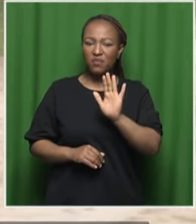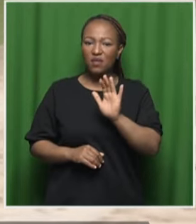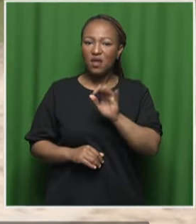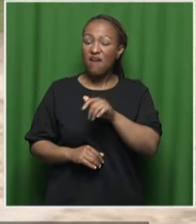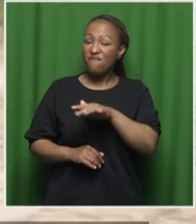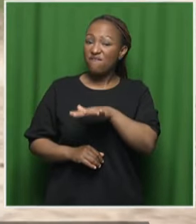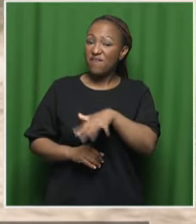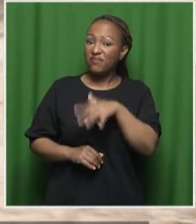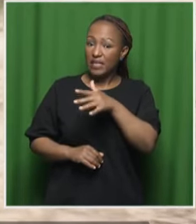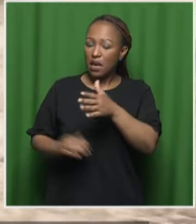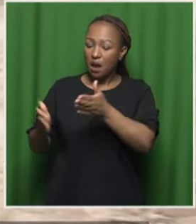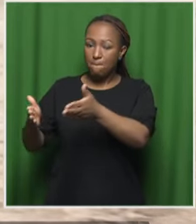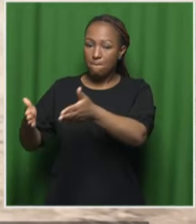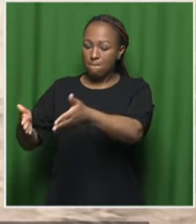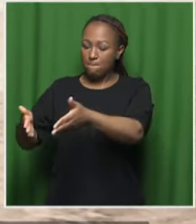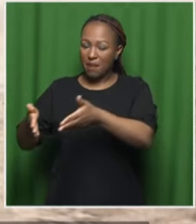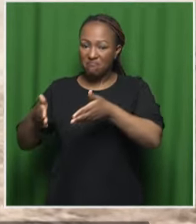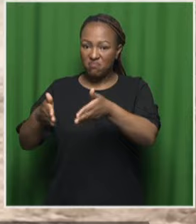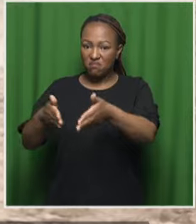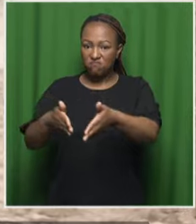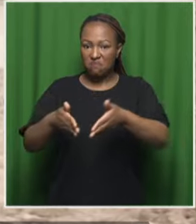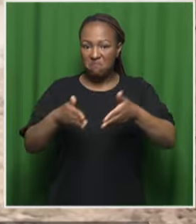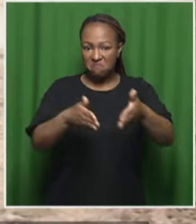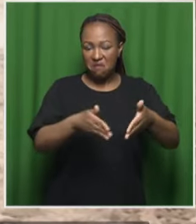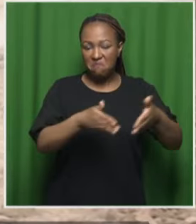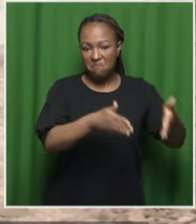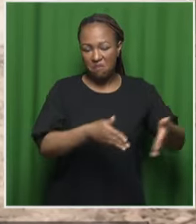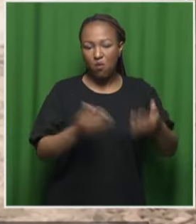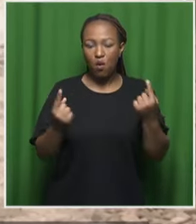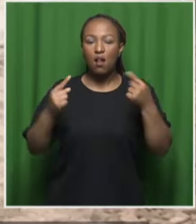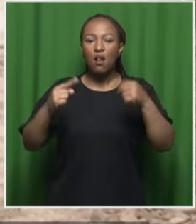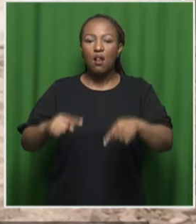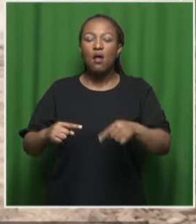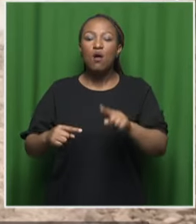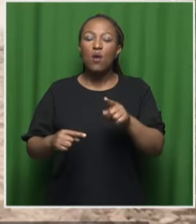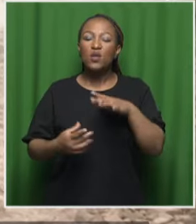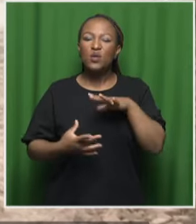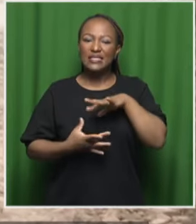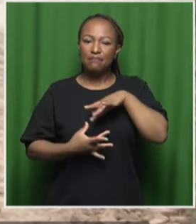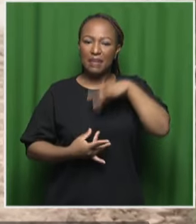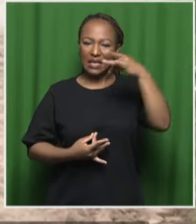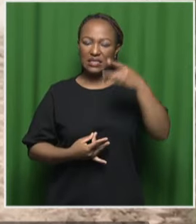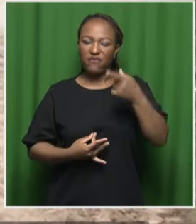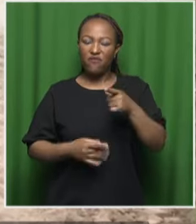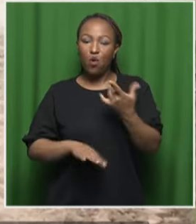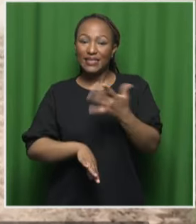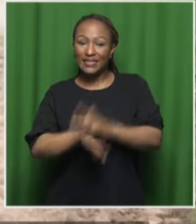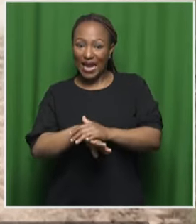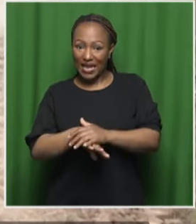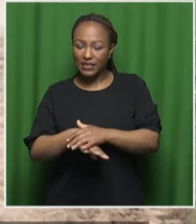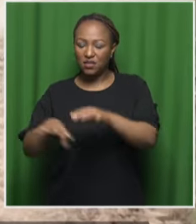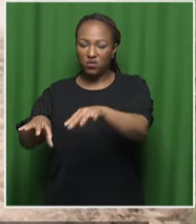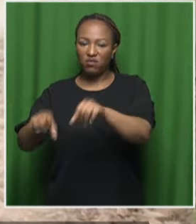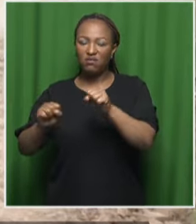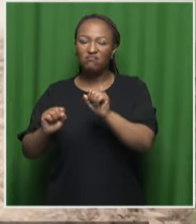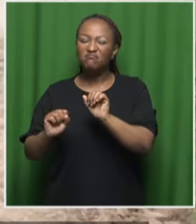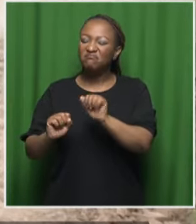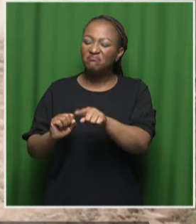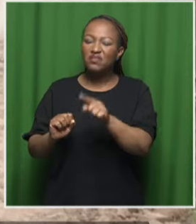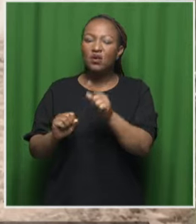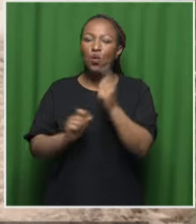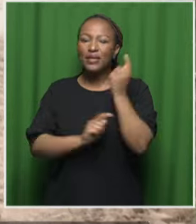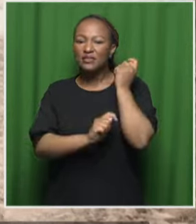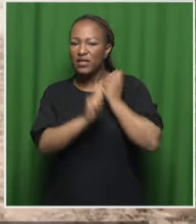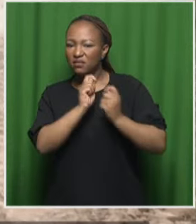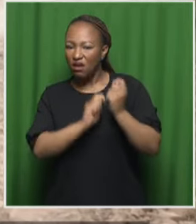bodies will come here just to take the spirit of the dead, because according to the beliefs and traditions of